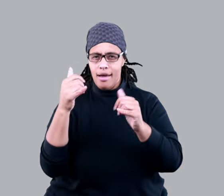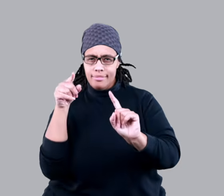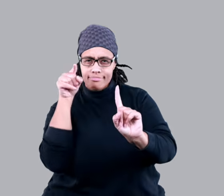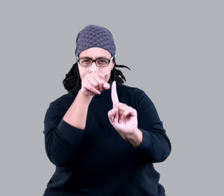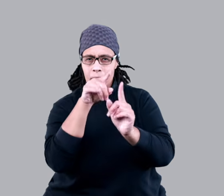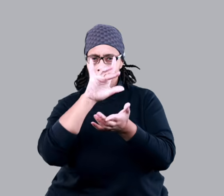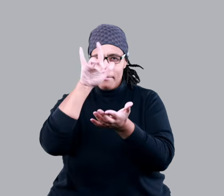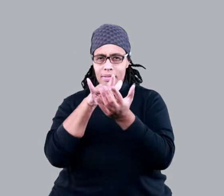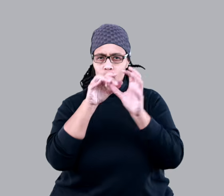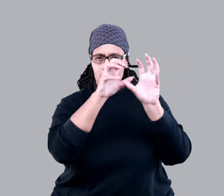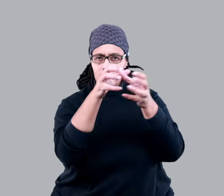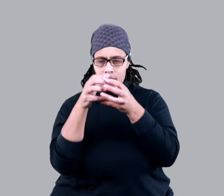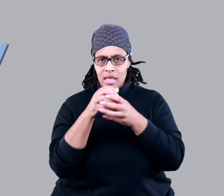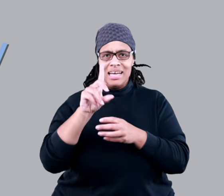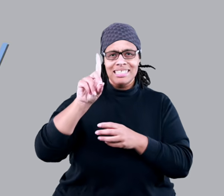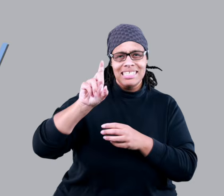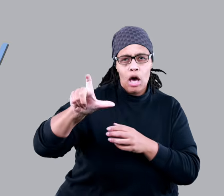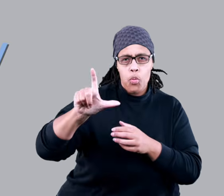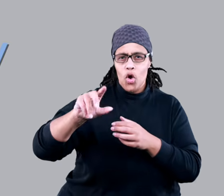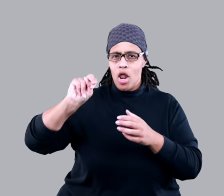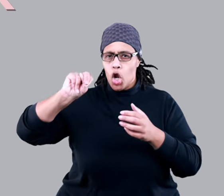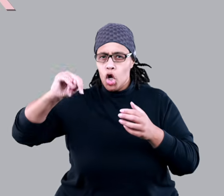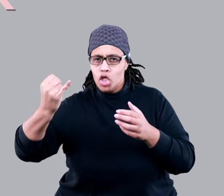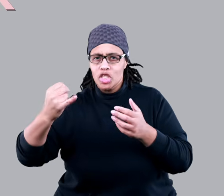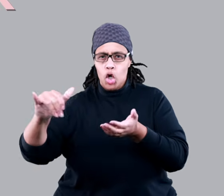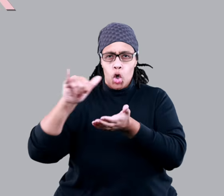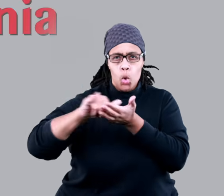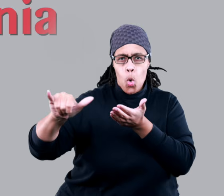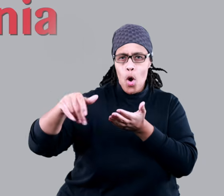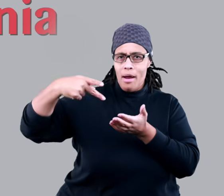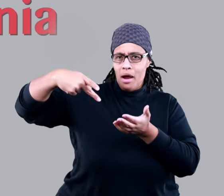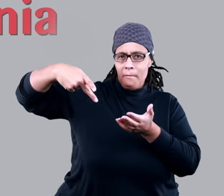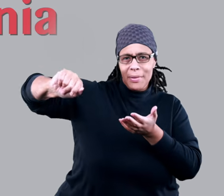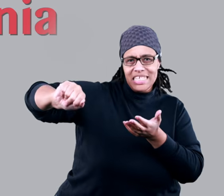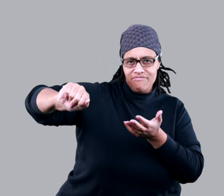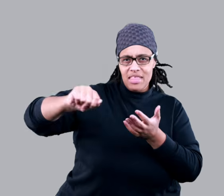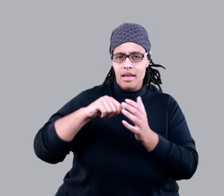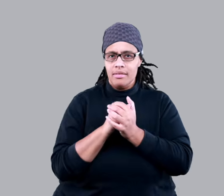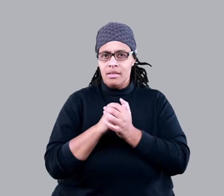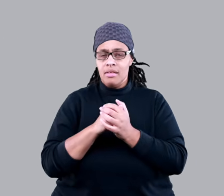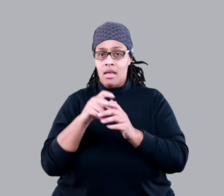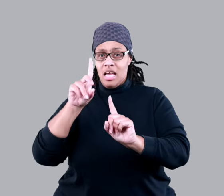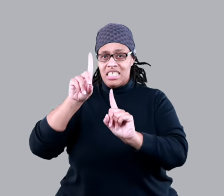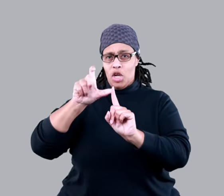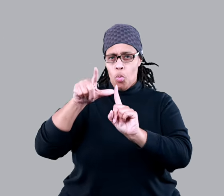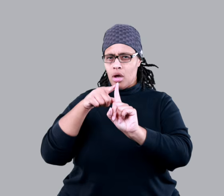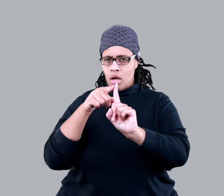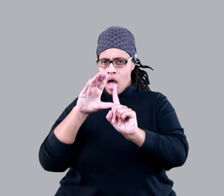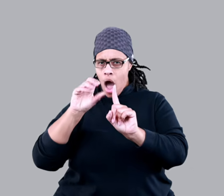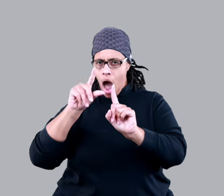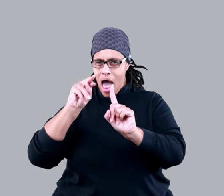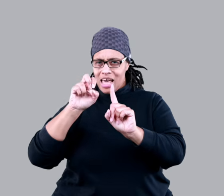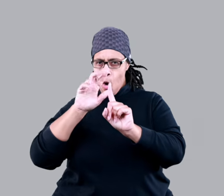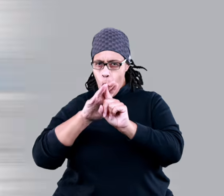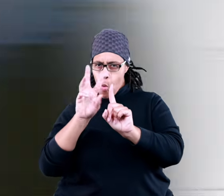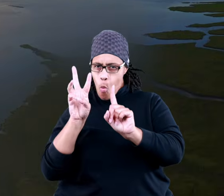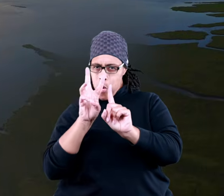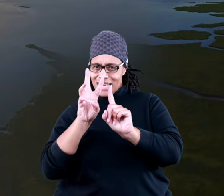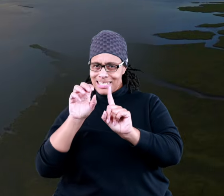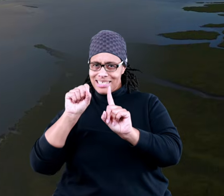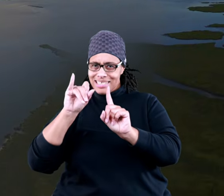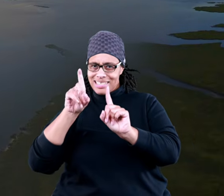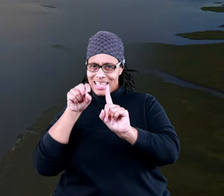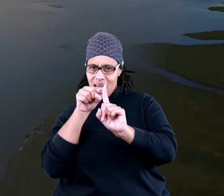middle colonies: Delaware, New Jersey, New York, and Pennsylvania. Delaware was a colony on the west side